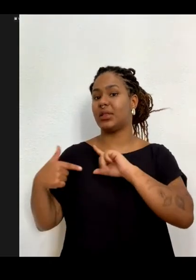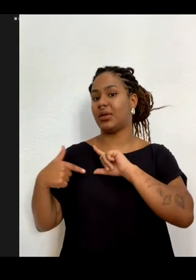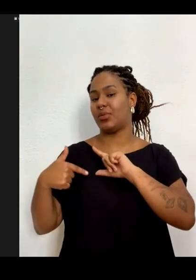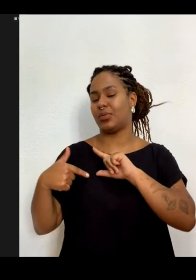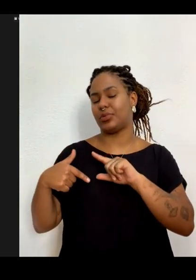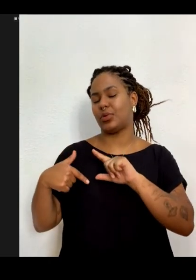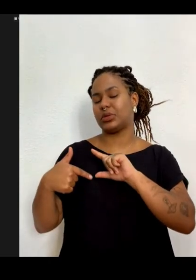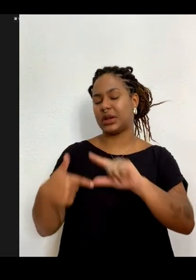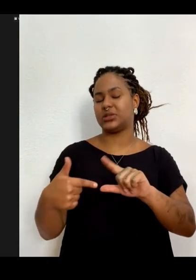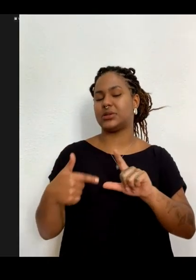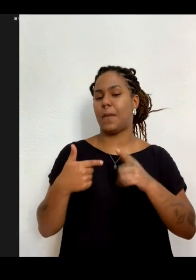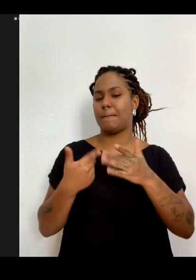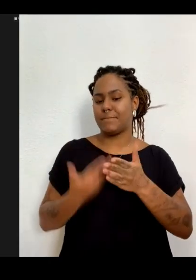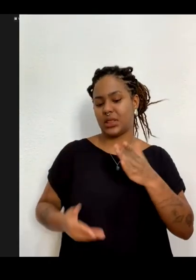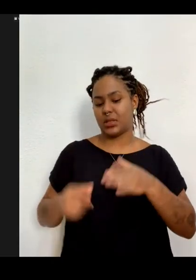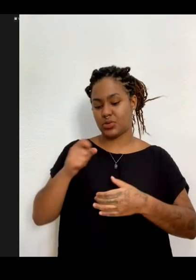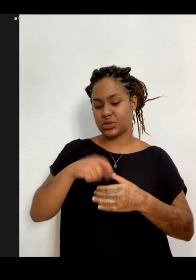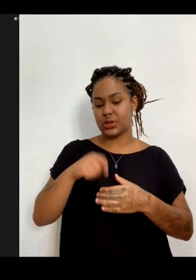foreign